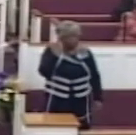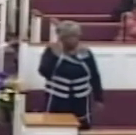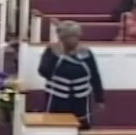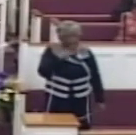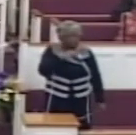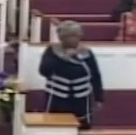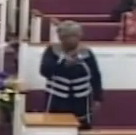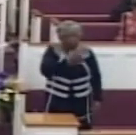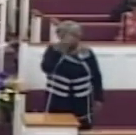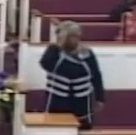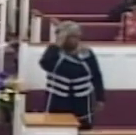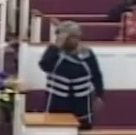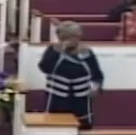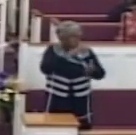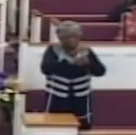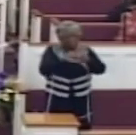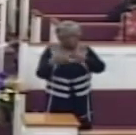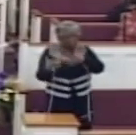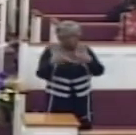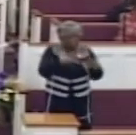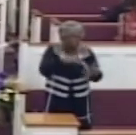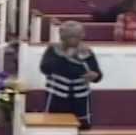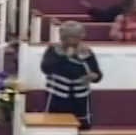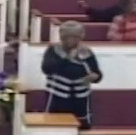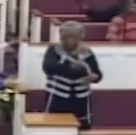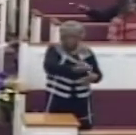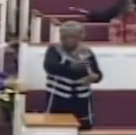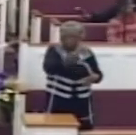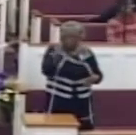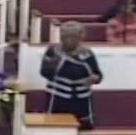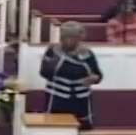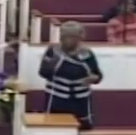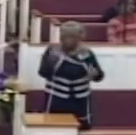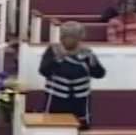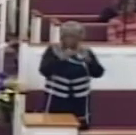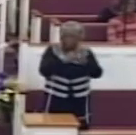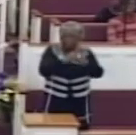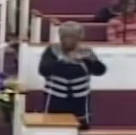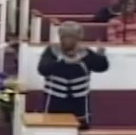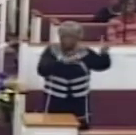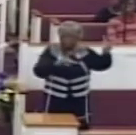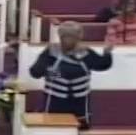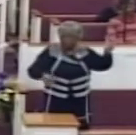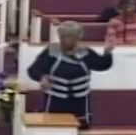I want you to know the battle ain't yours. It's the Lord's.